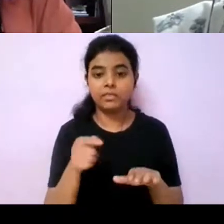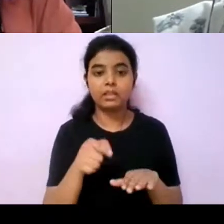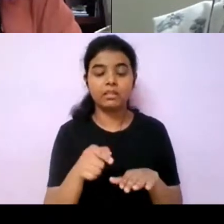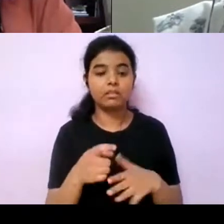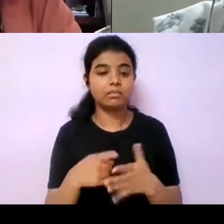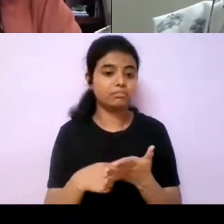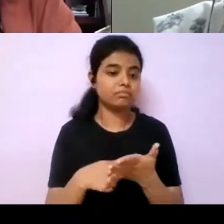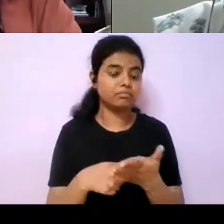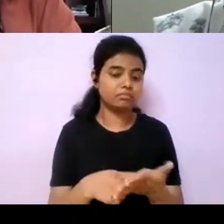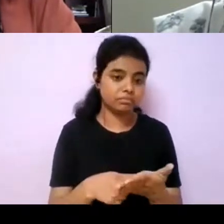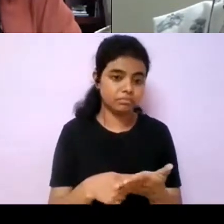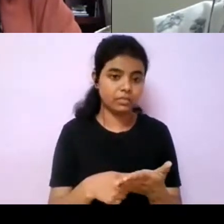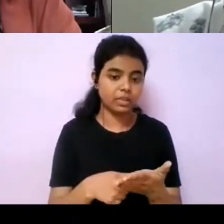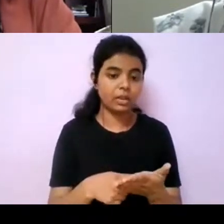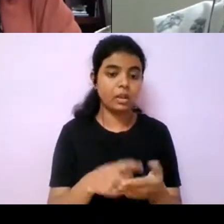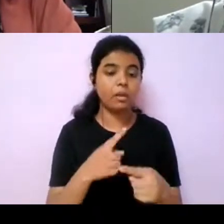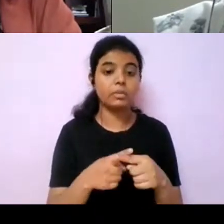are,